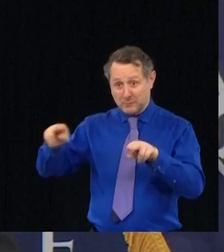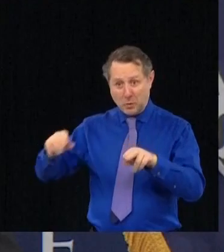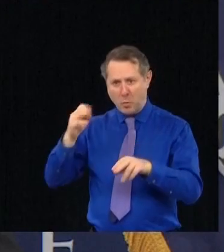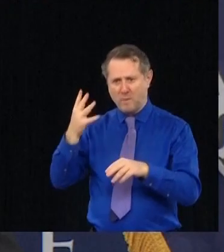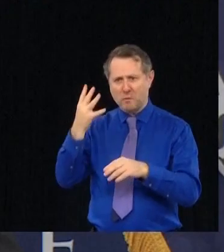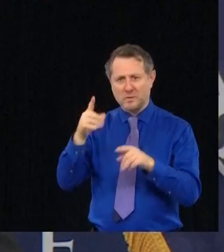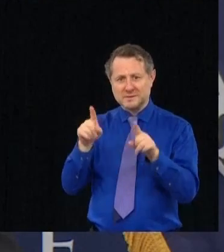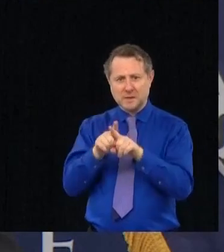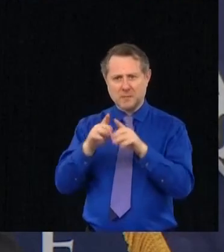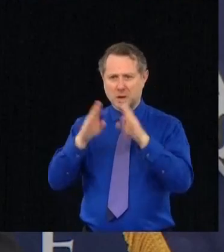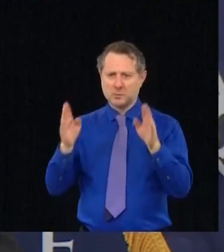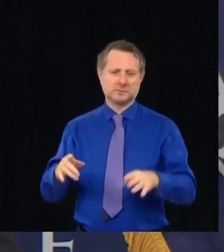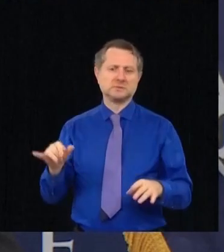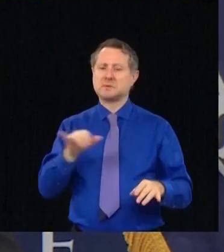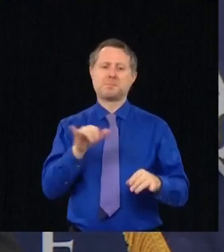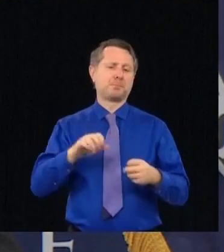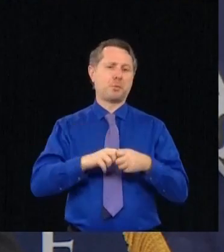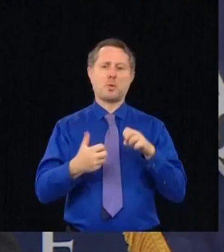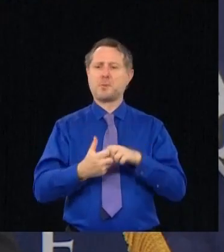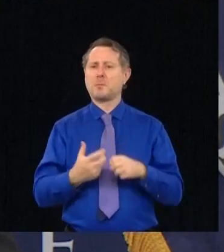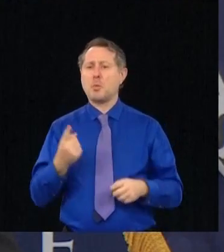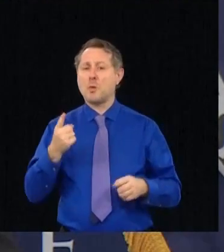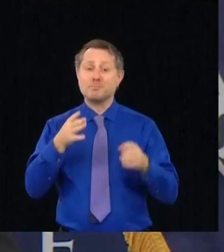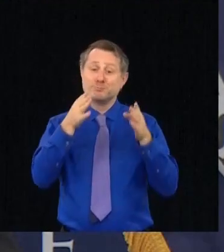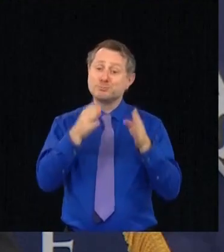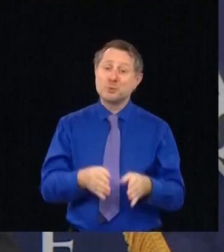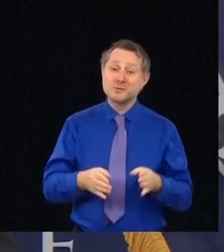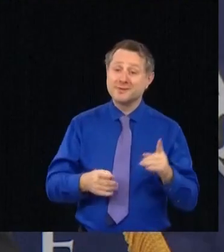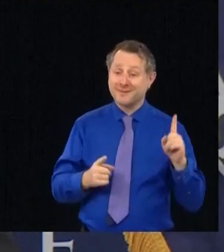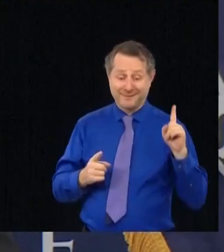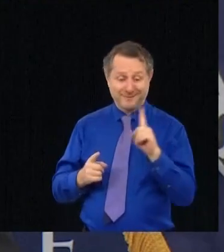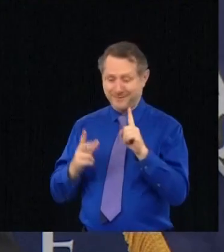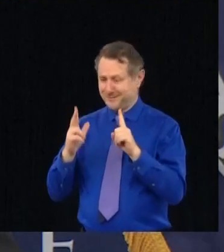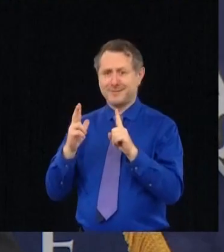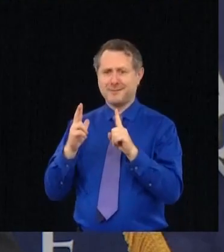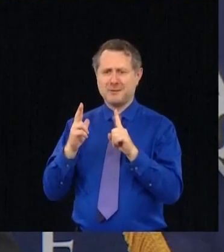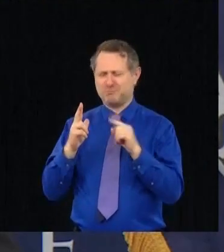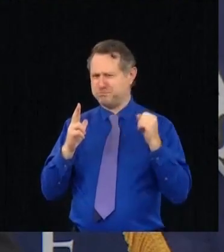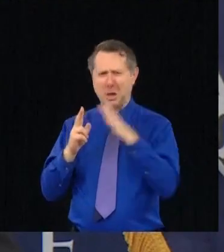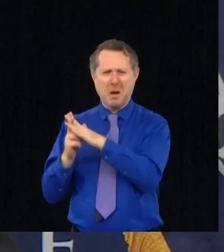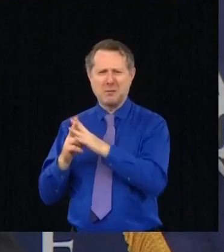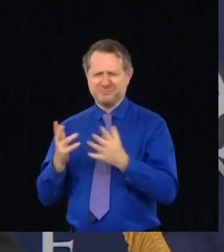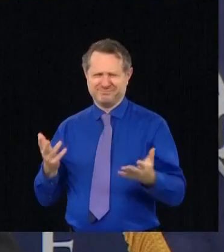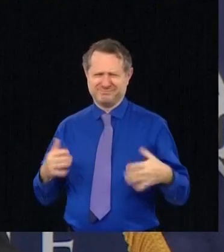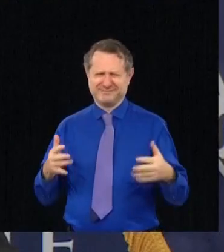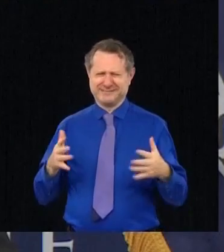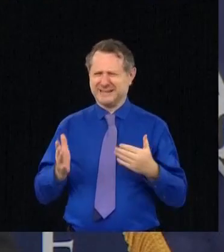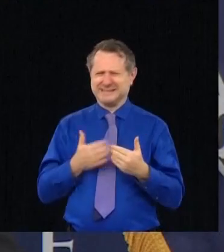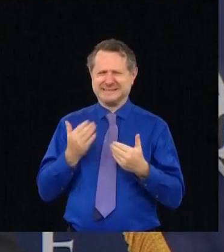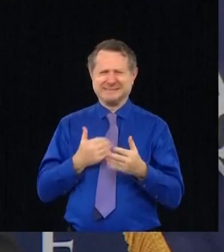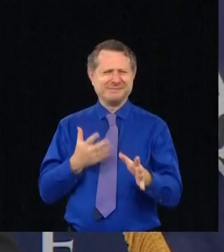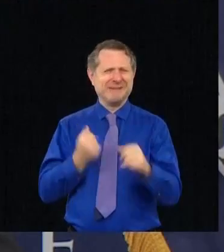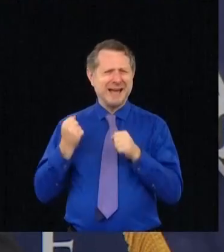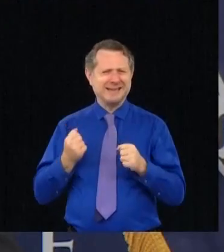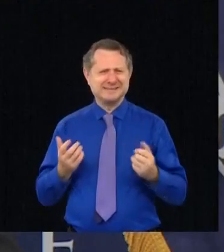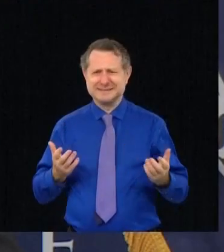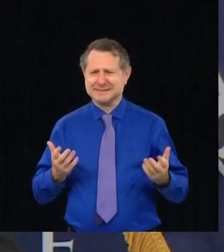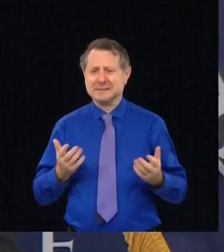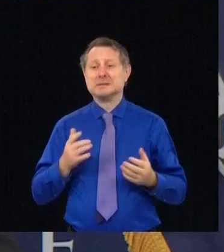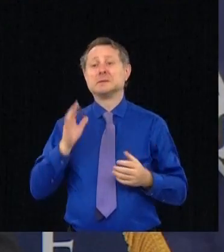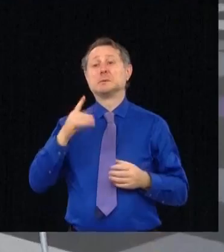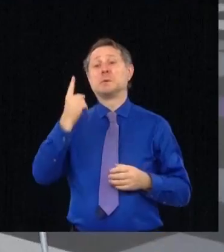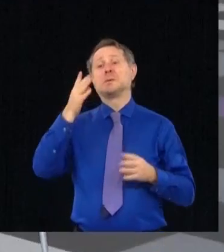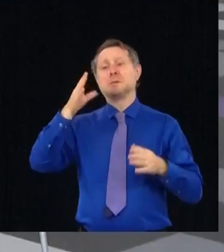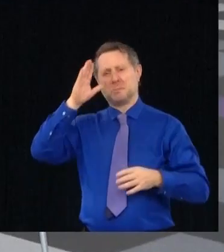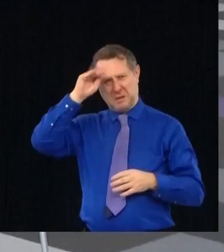you have one infected person in the home, you see it go through the family. right? Should something have been done